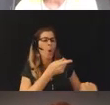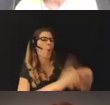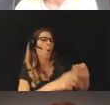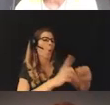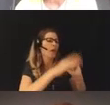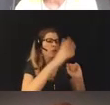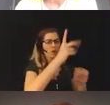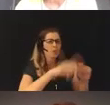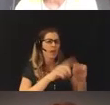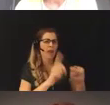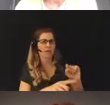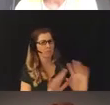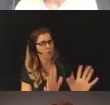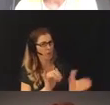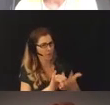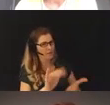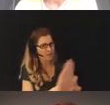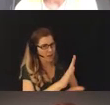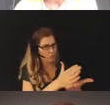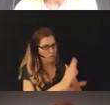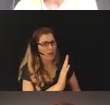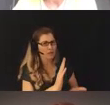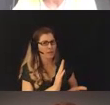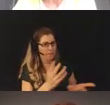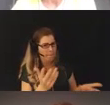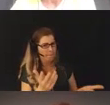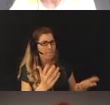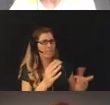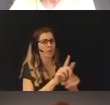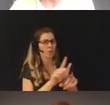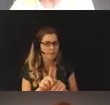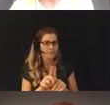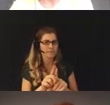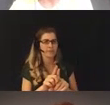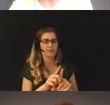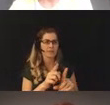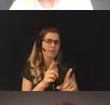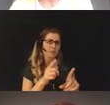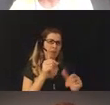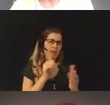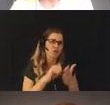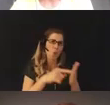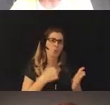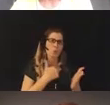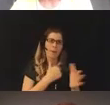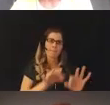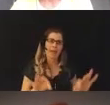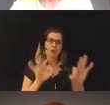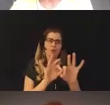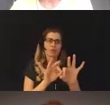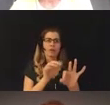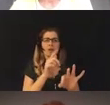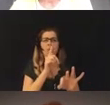themselves and their culture and their community. And to create and define self, culture, and community is to say we matter. So who is